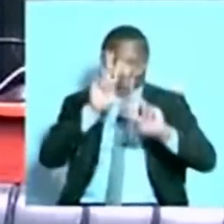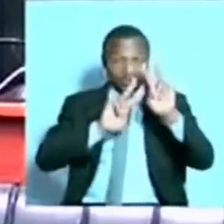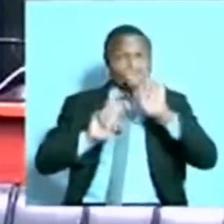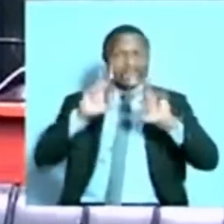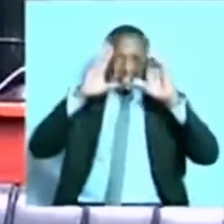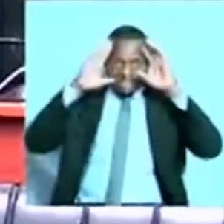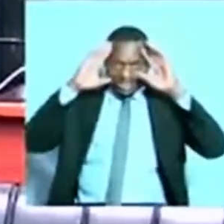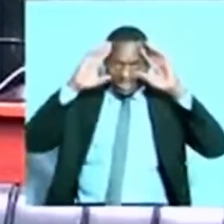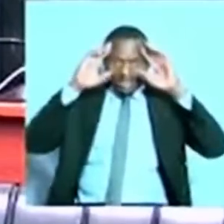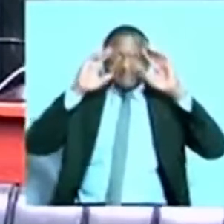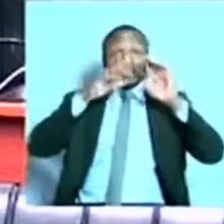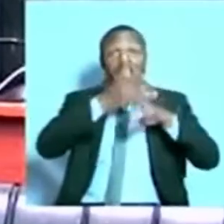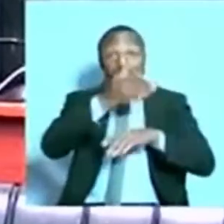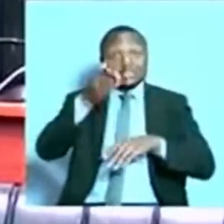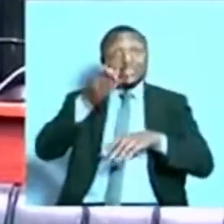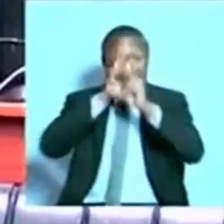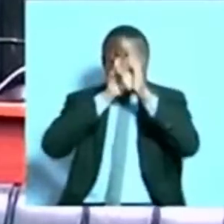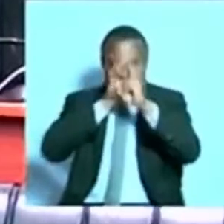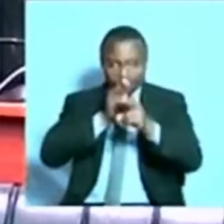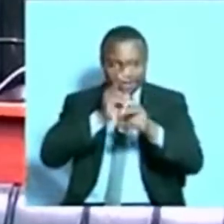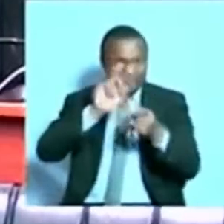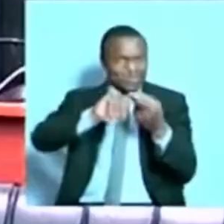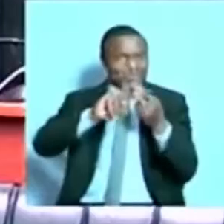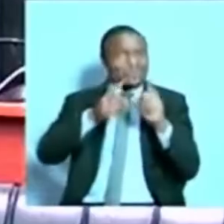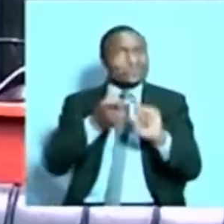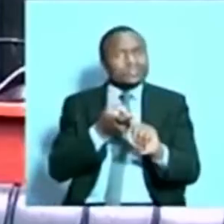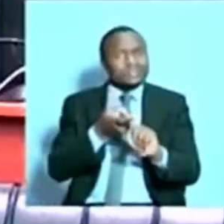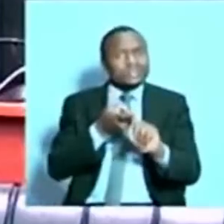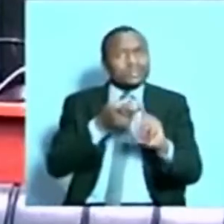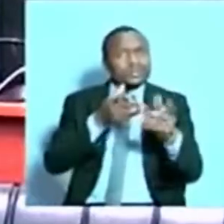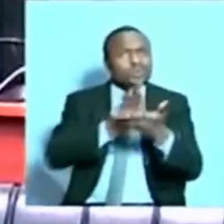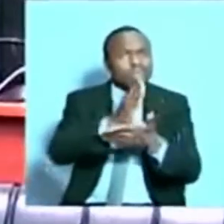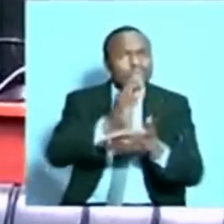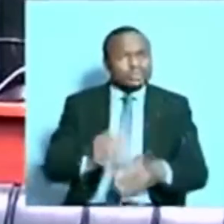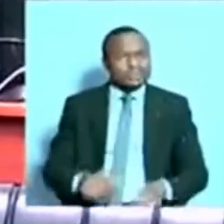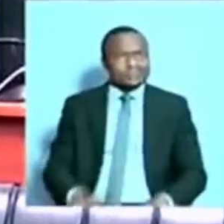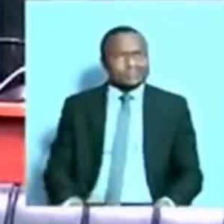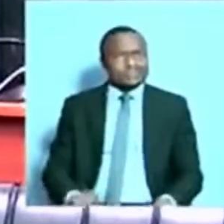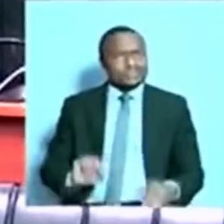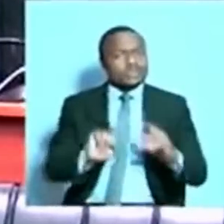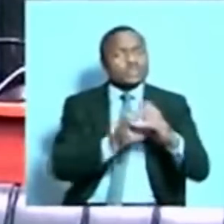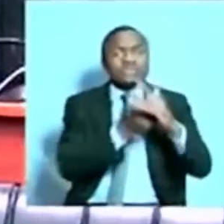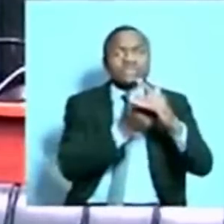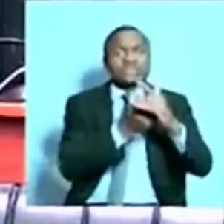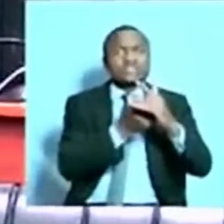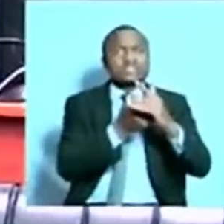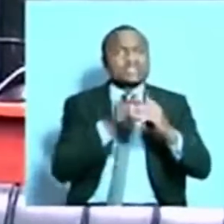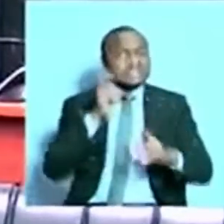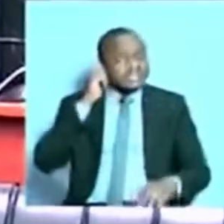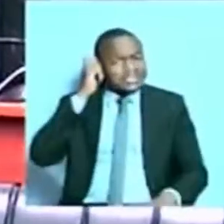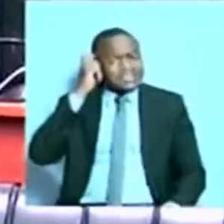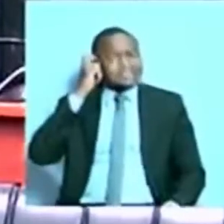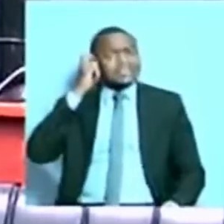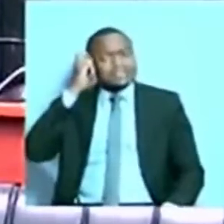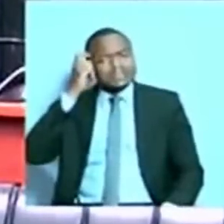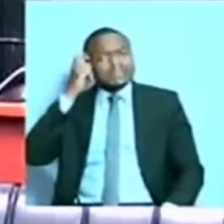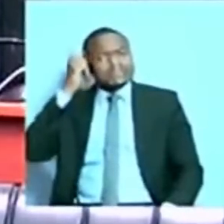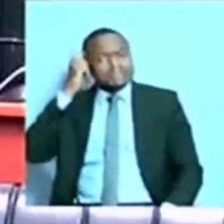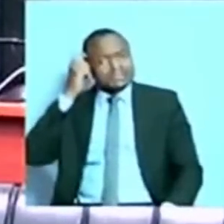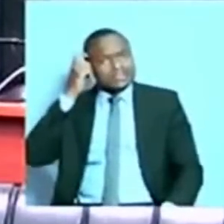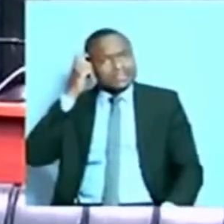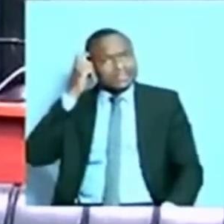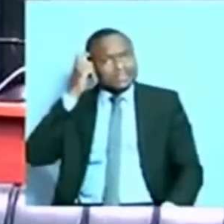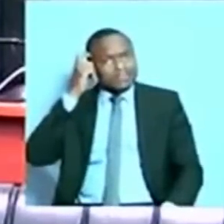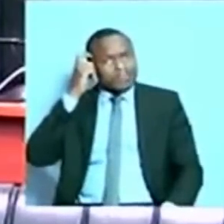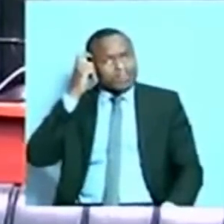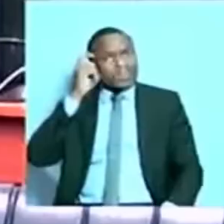Is the honorable colleague in order to start insinuating that in